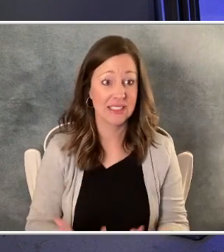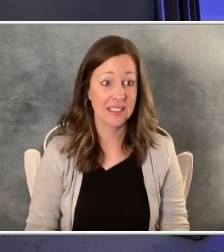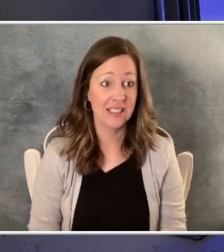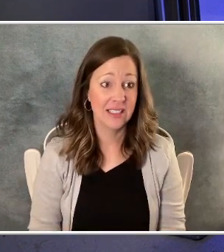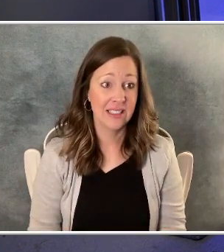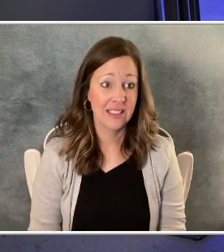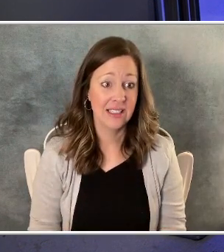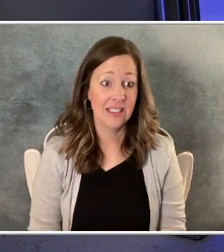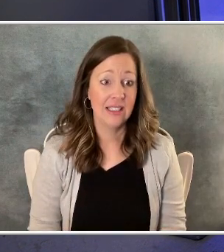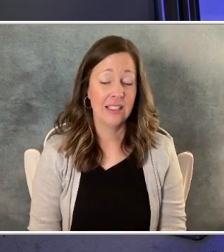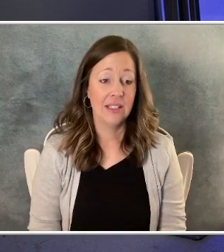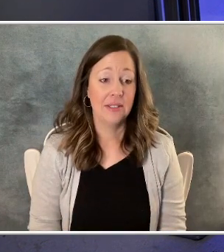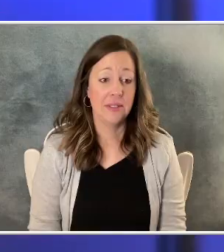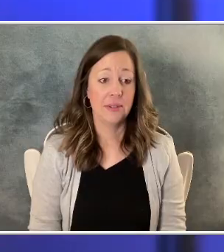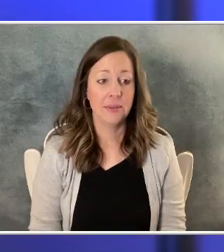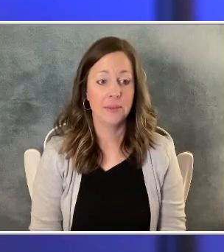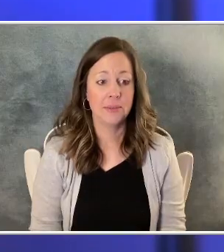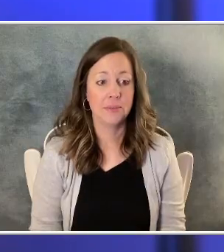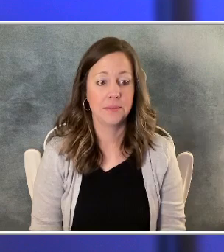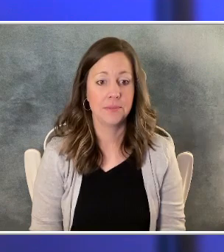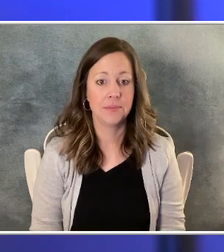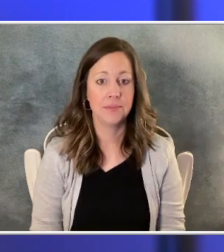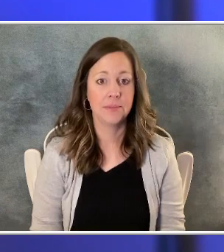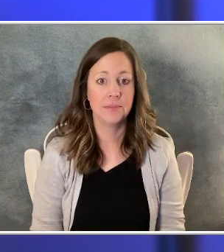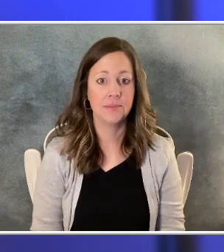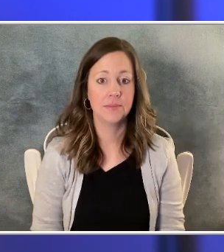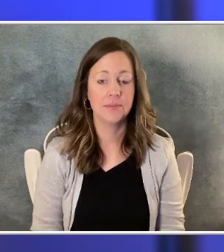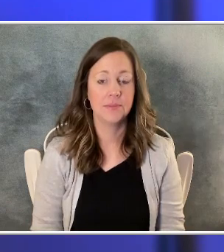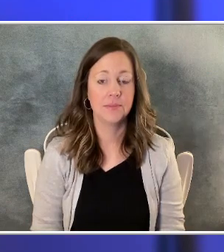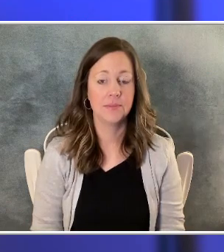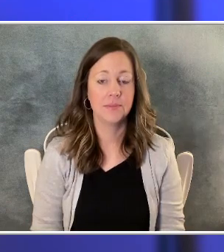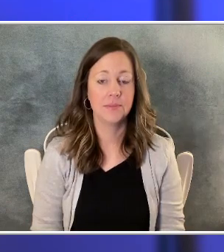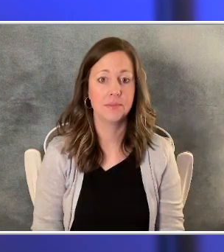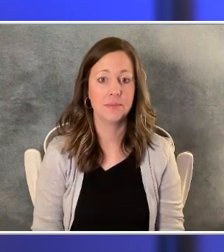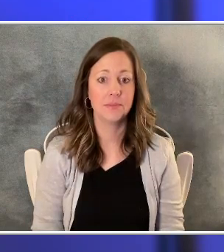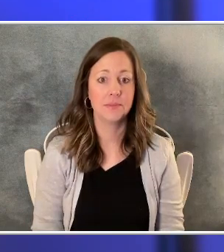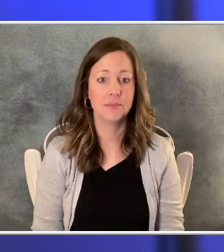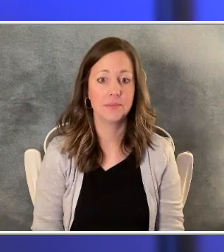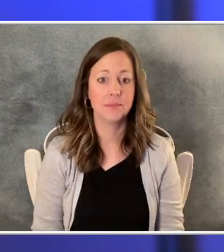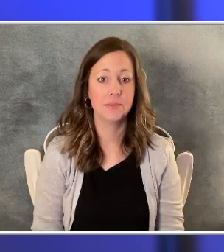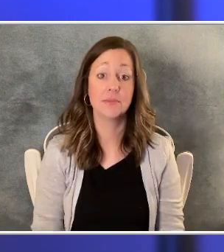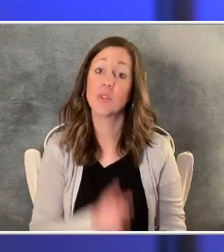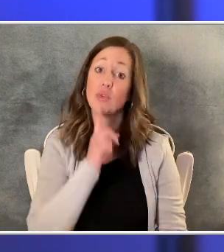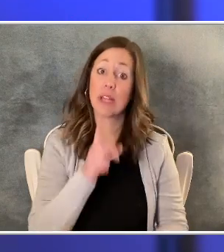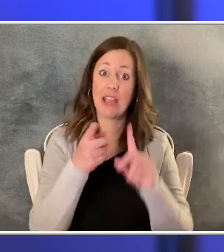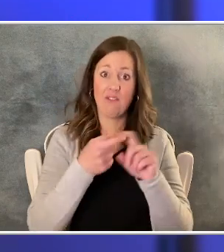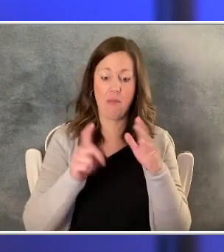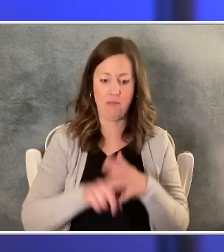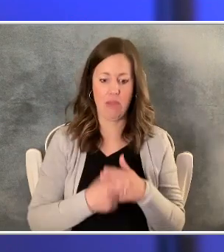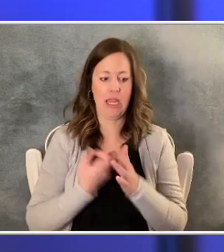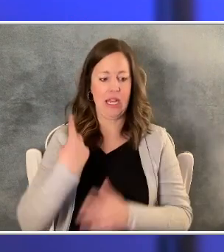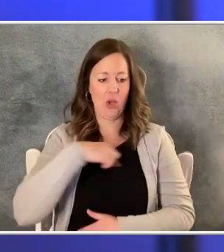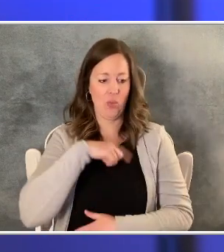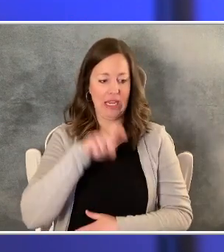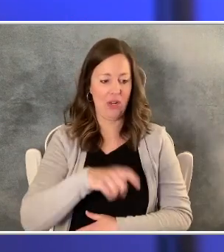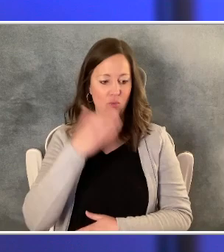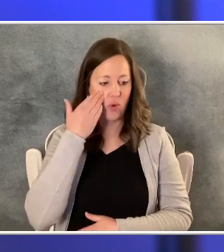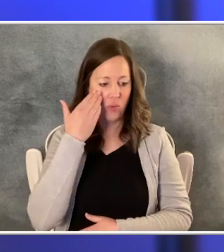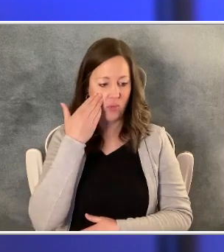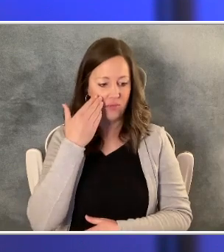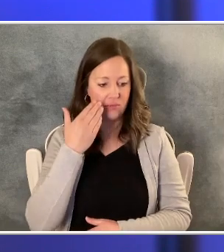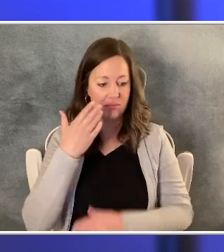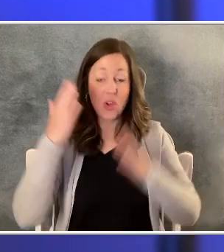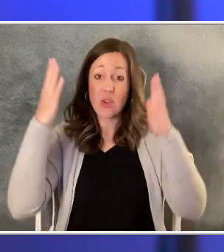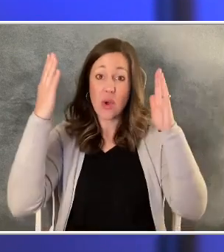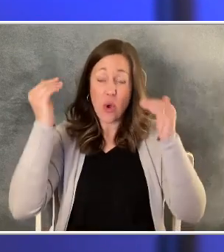I think the biggest thing from the beginning was, is there hope? Is there a cure? You hear so many stories